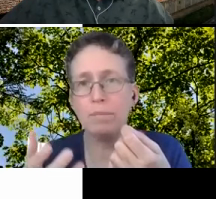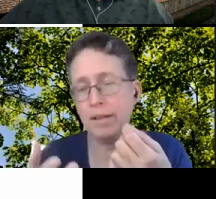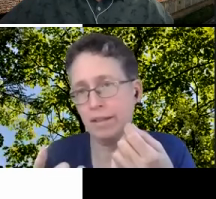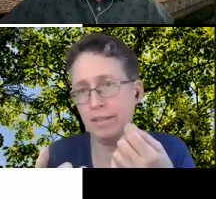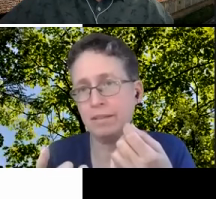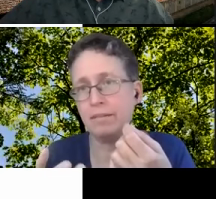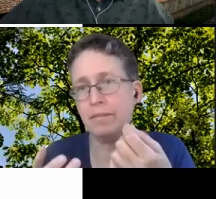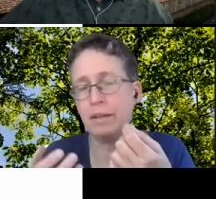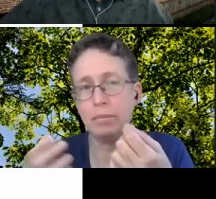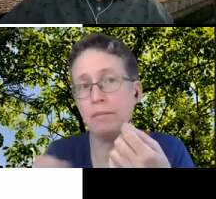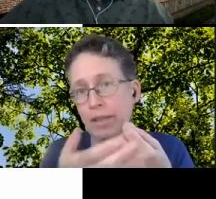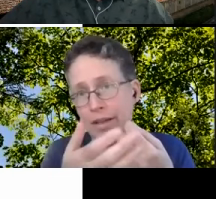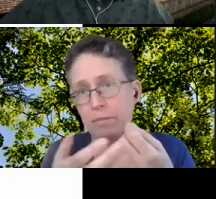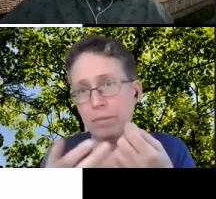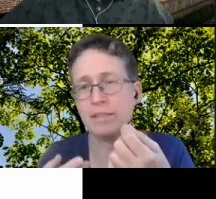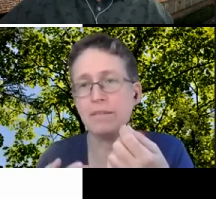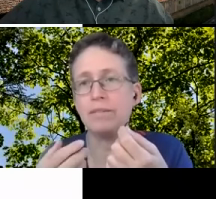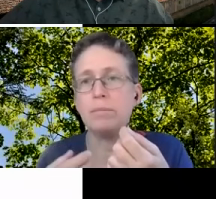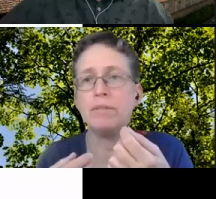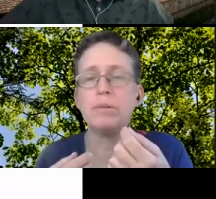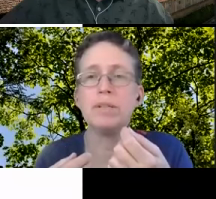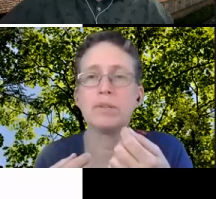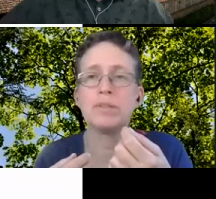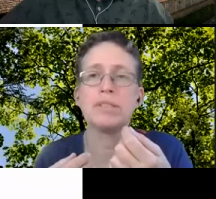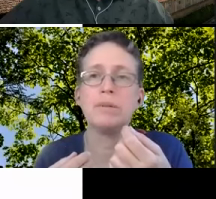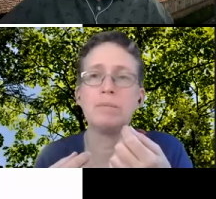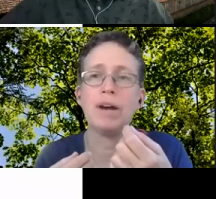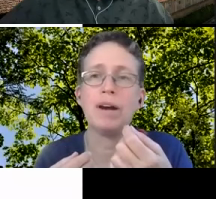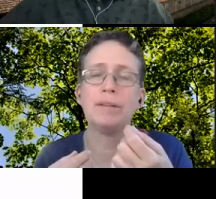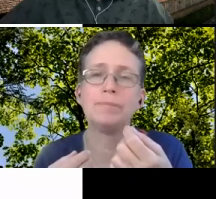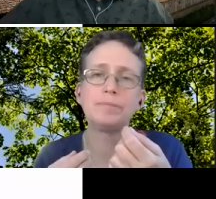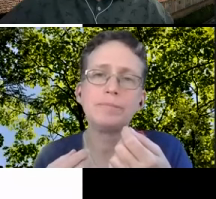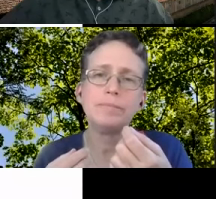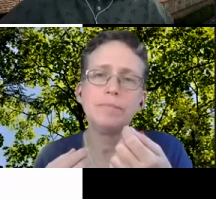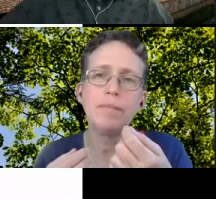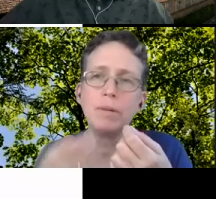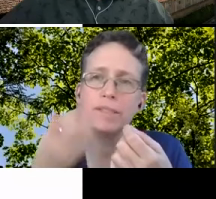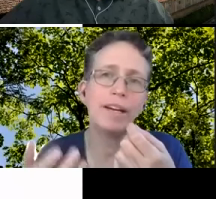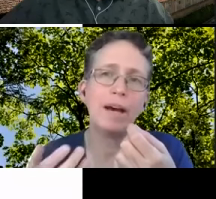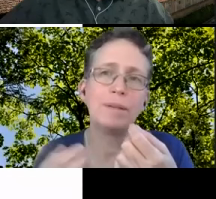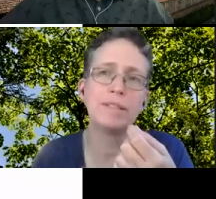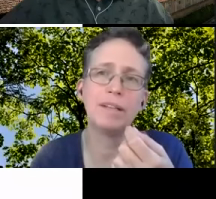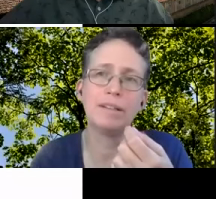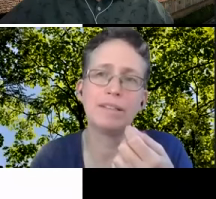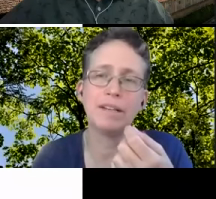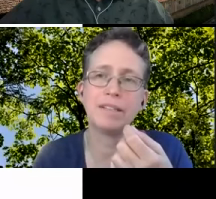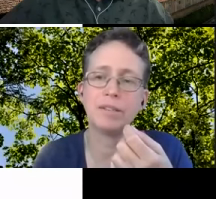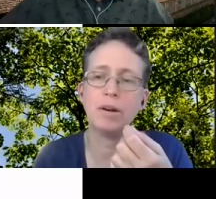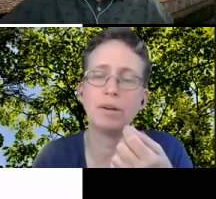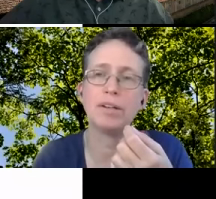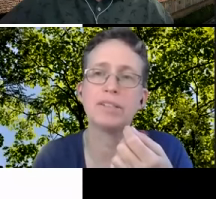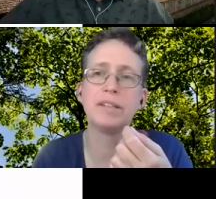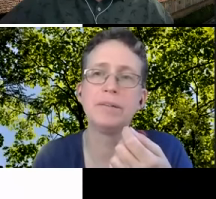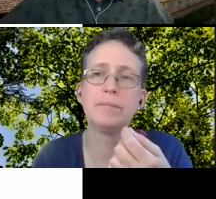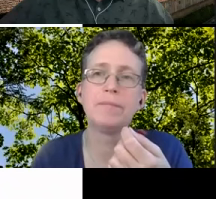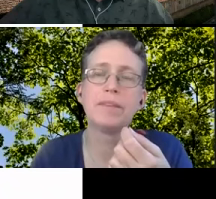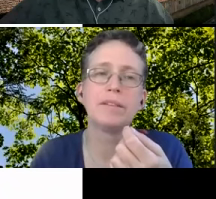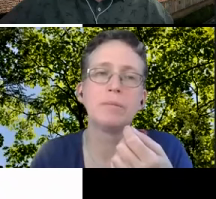more abundant, in part, we think, because of the human food resources that we provide? What's going to happen to nesting